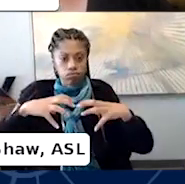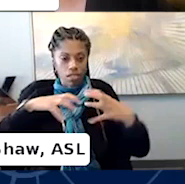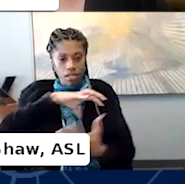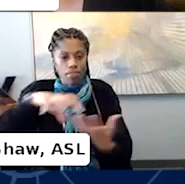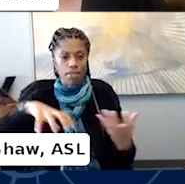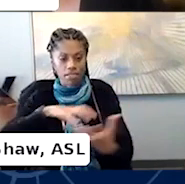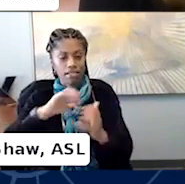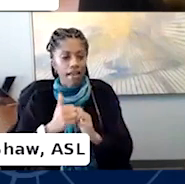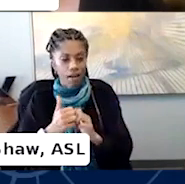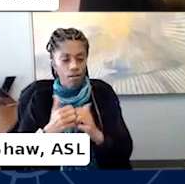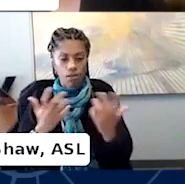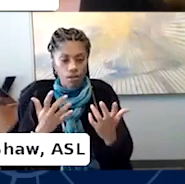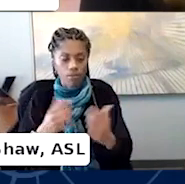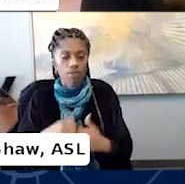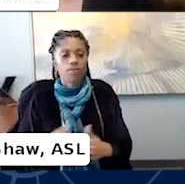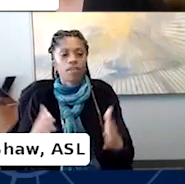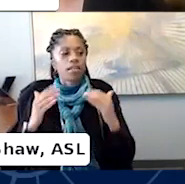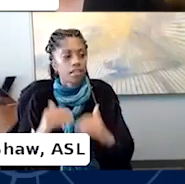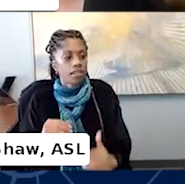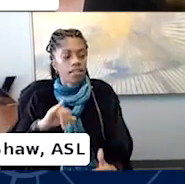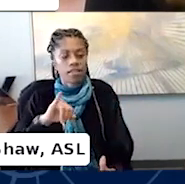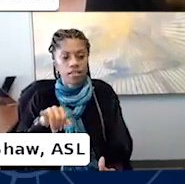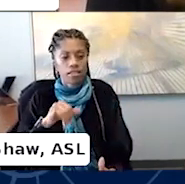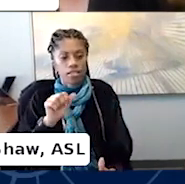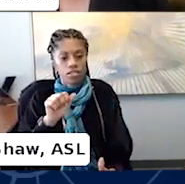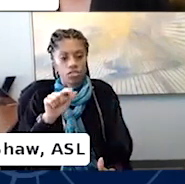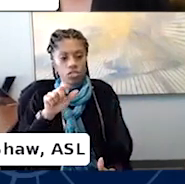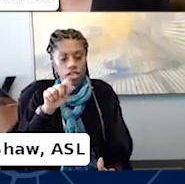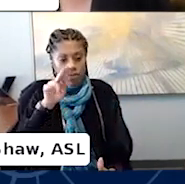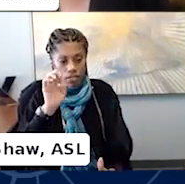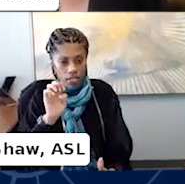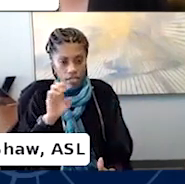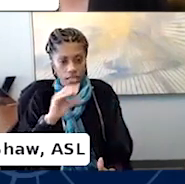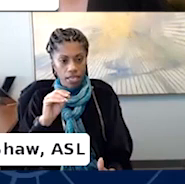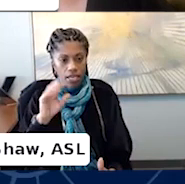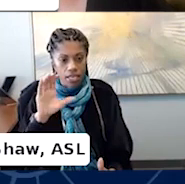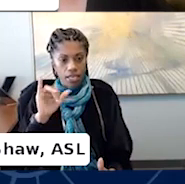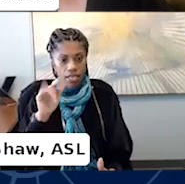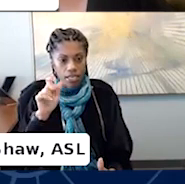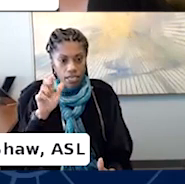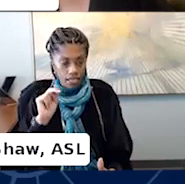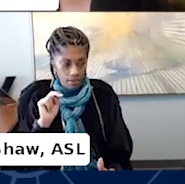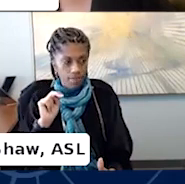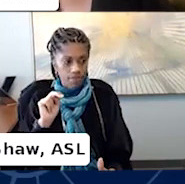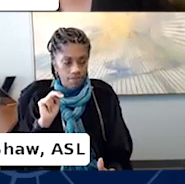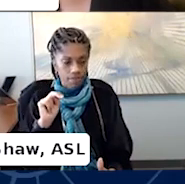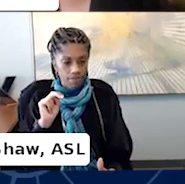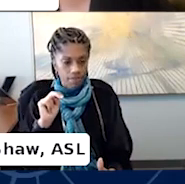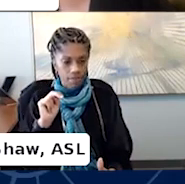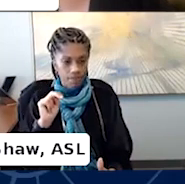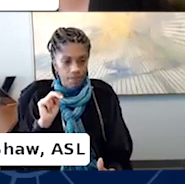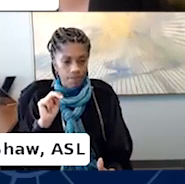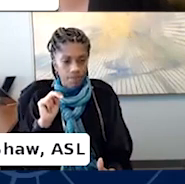from Jacqueline and Caitlin about how our StoryCorps Studios team puts ethics into practice as they help clients center